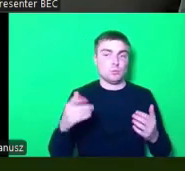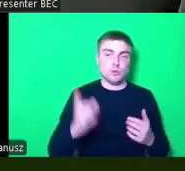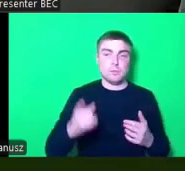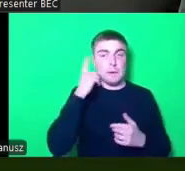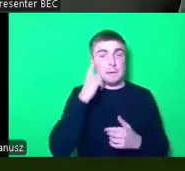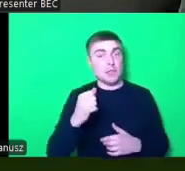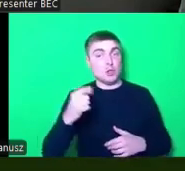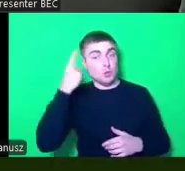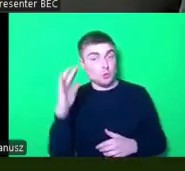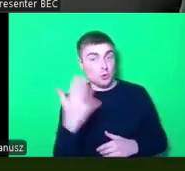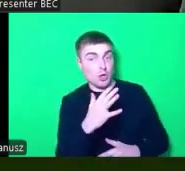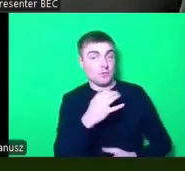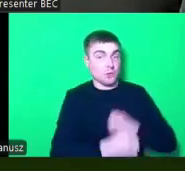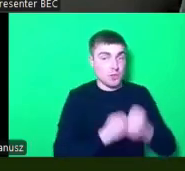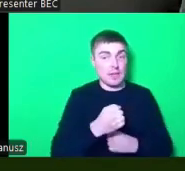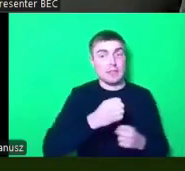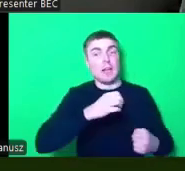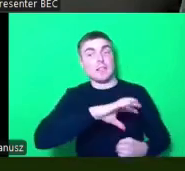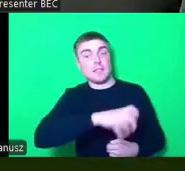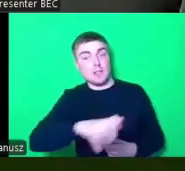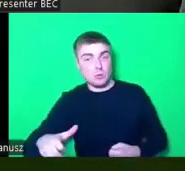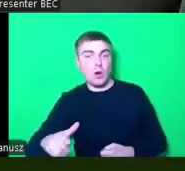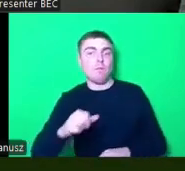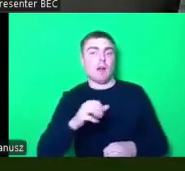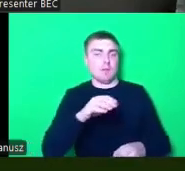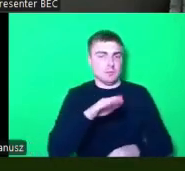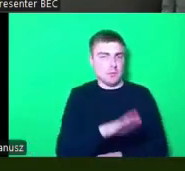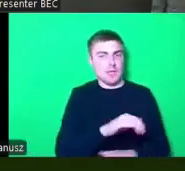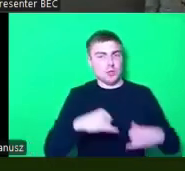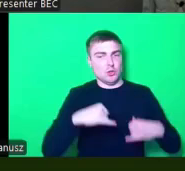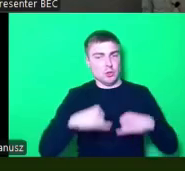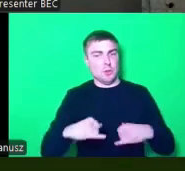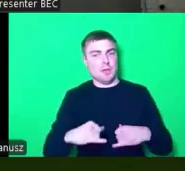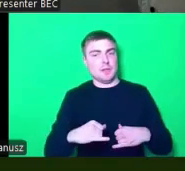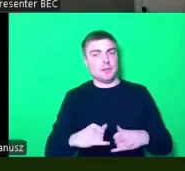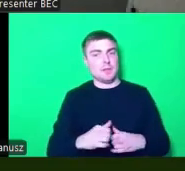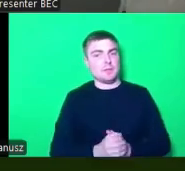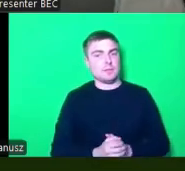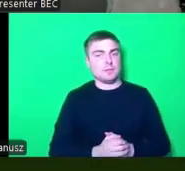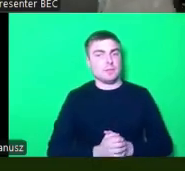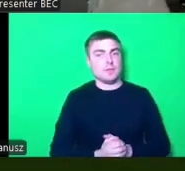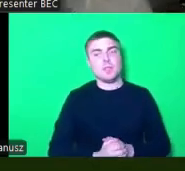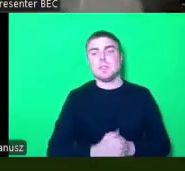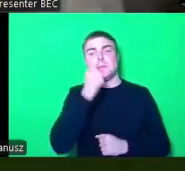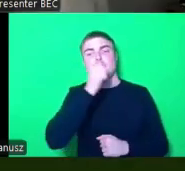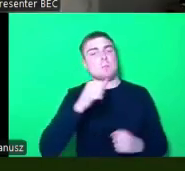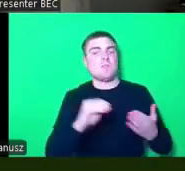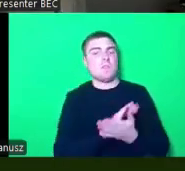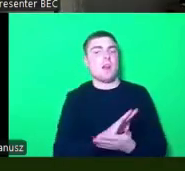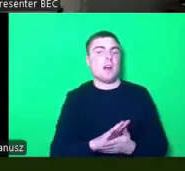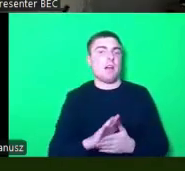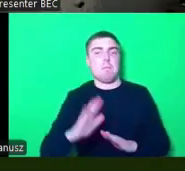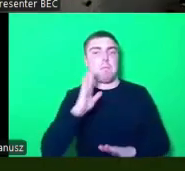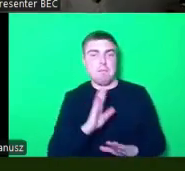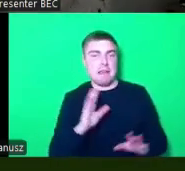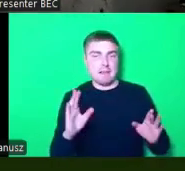diversity, and not concentrate too much on this restricted habitat and nativeness idea. And so also